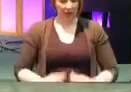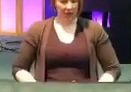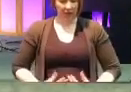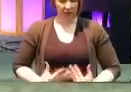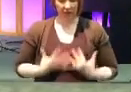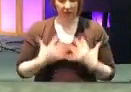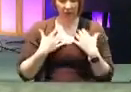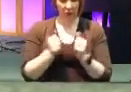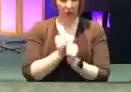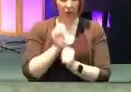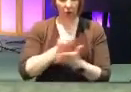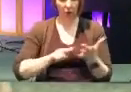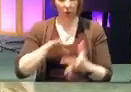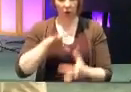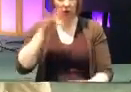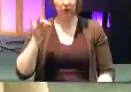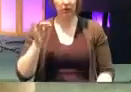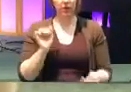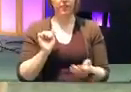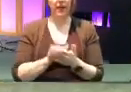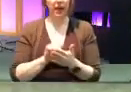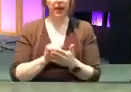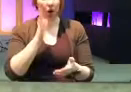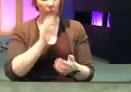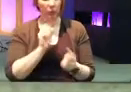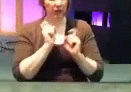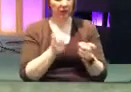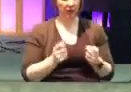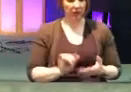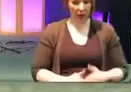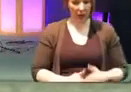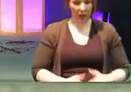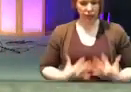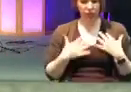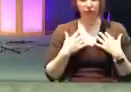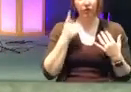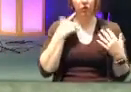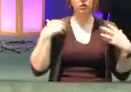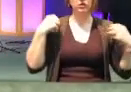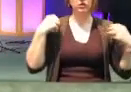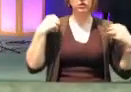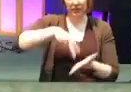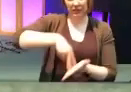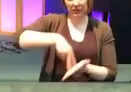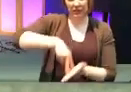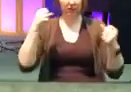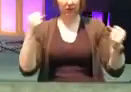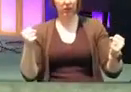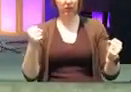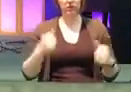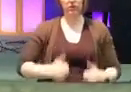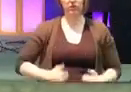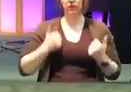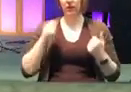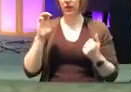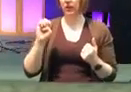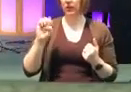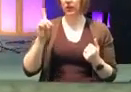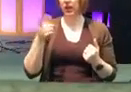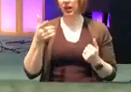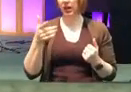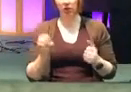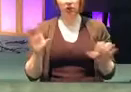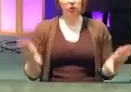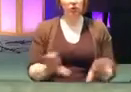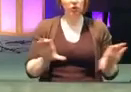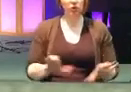and fills you with boldness to pray boldly, to stand firm, and to live on the edge. To live on the edge, to